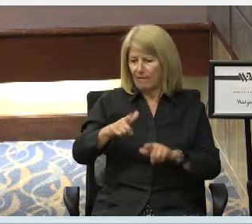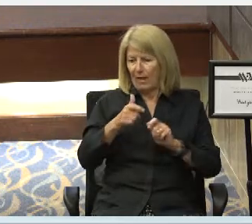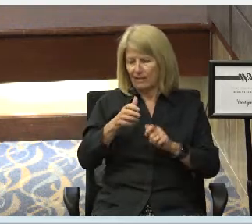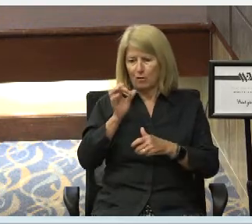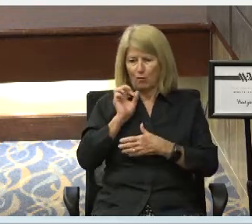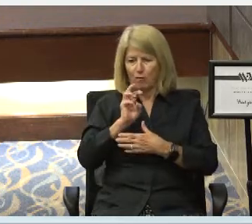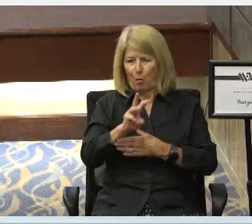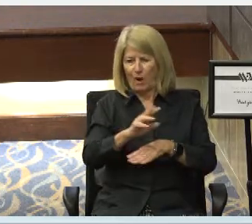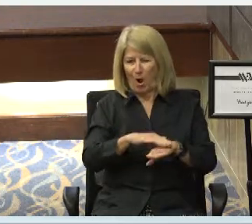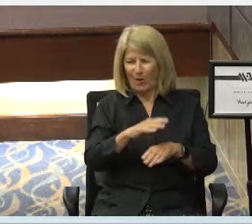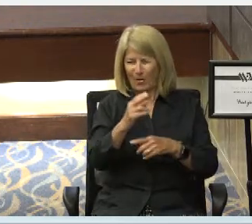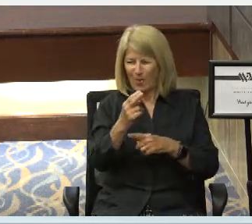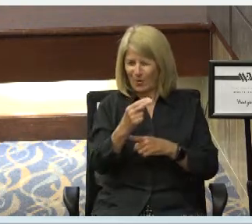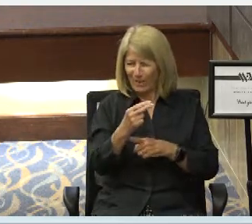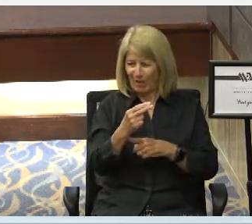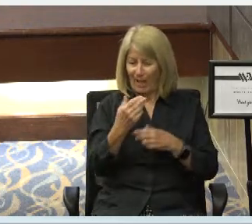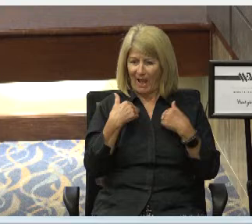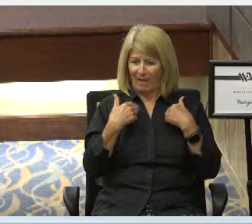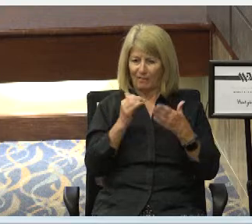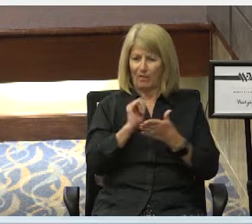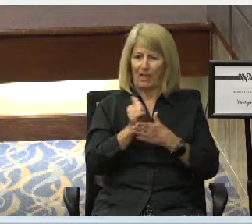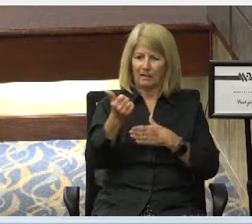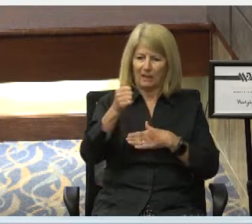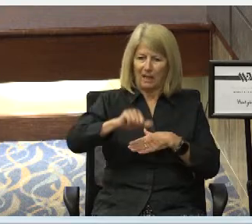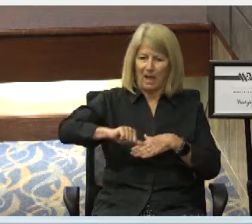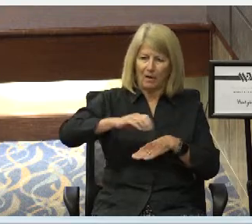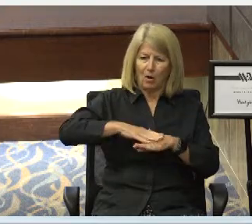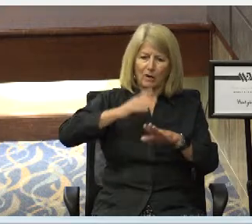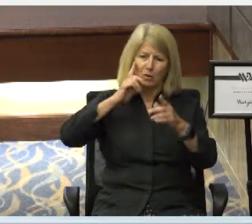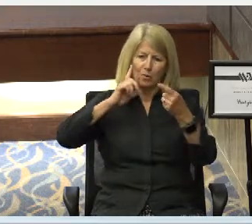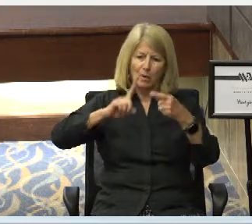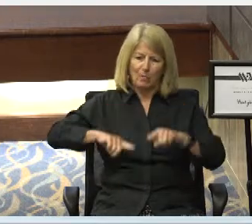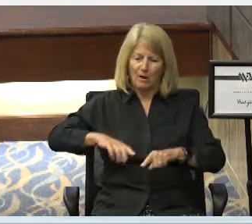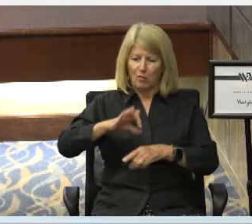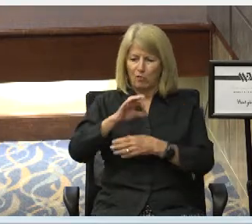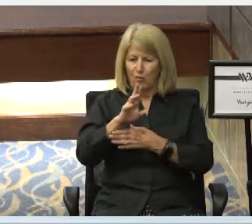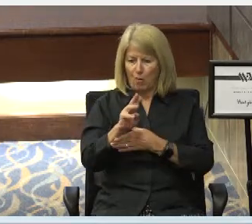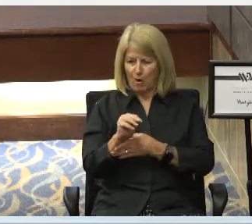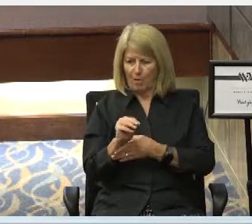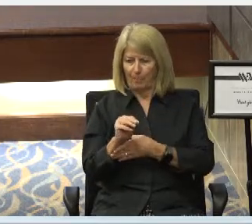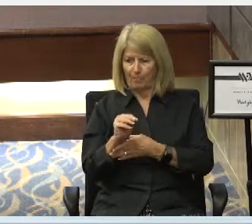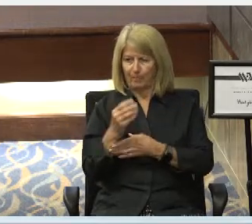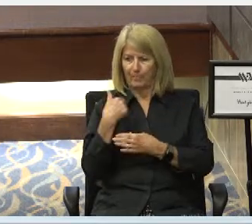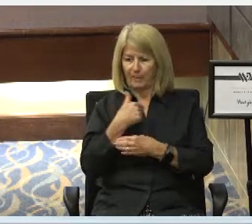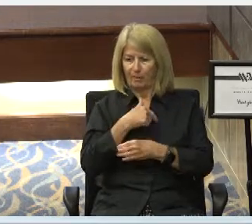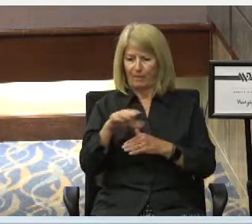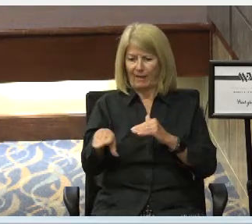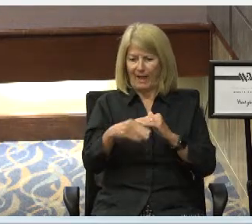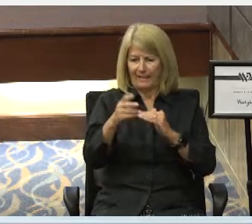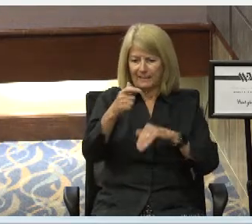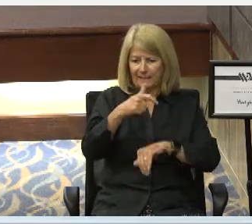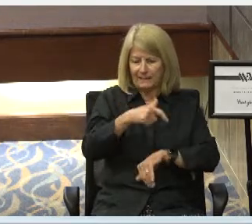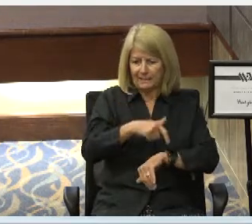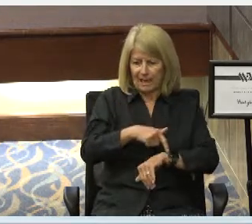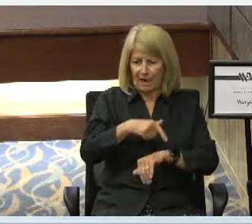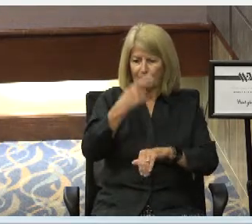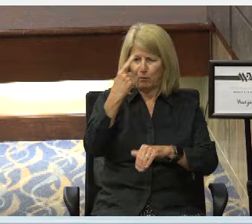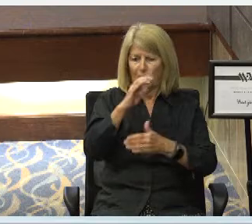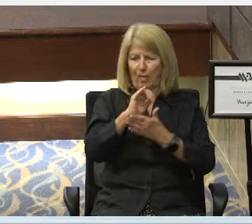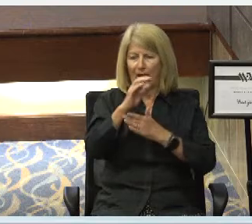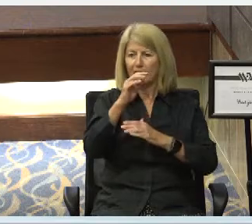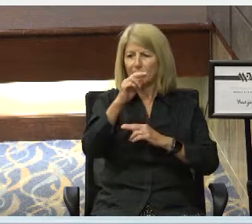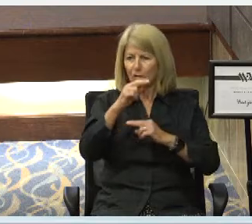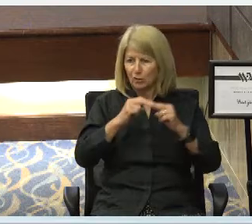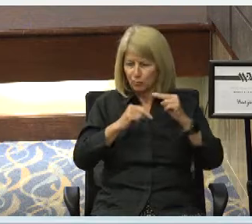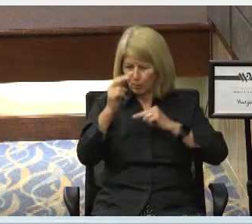having that defined in an agreement form, we've added time to that construction,